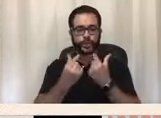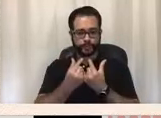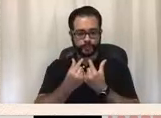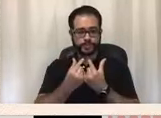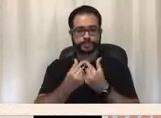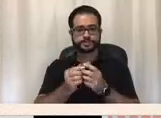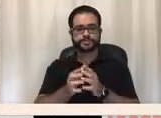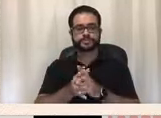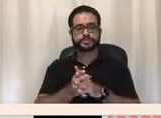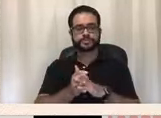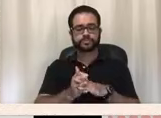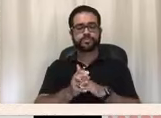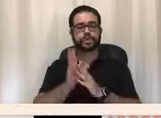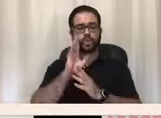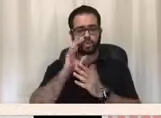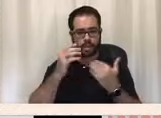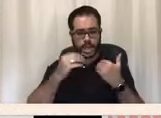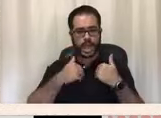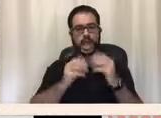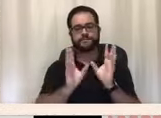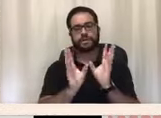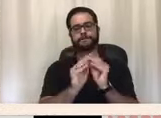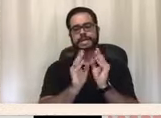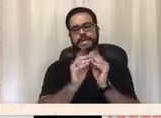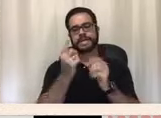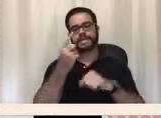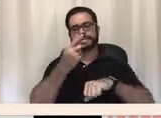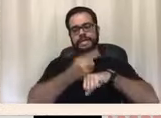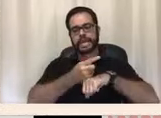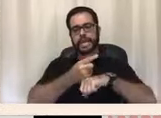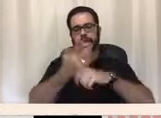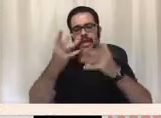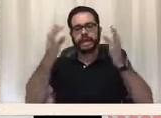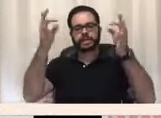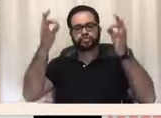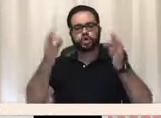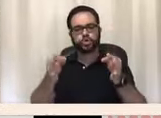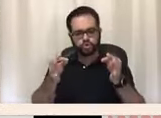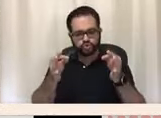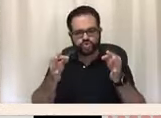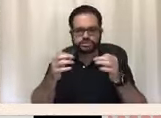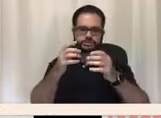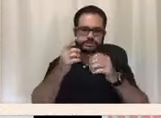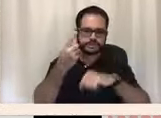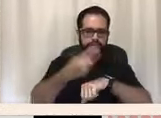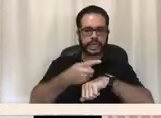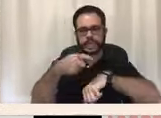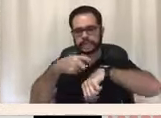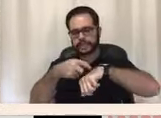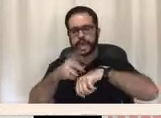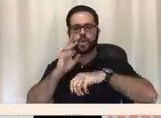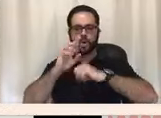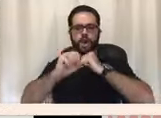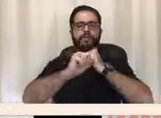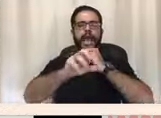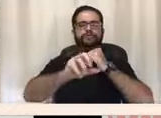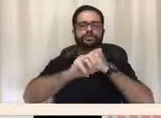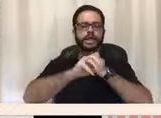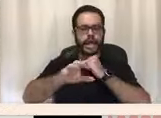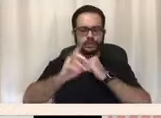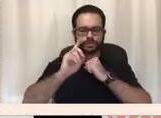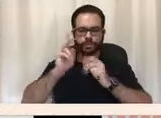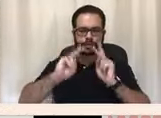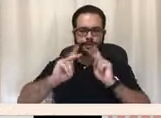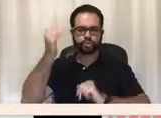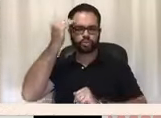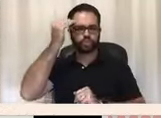a meeting date chosen in time, and it's going to be advertised. Now what that looks like, that's going to be a